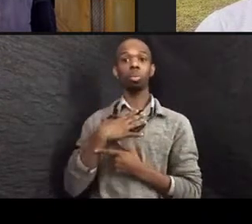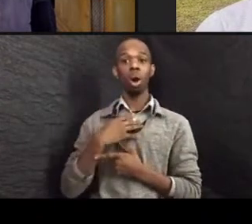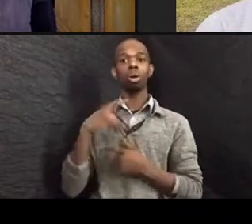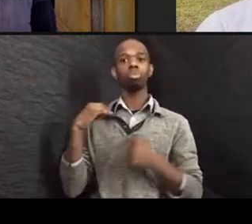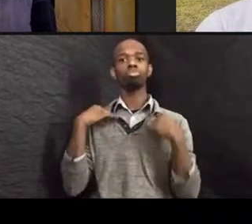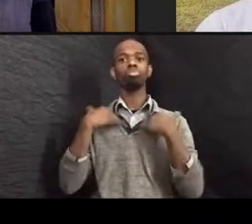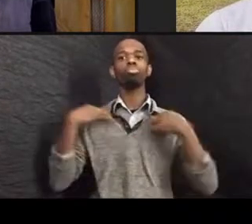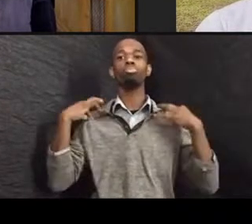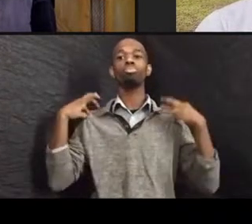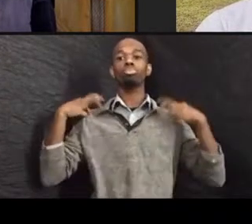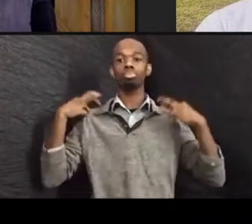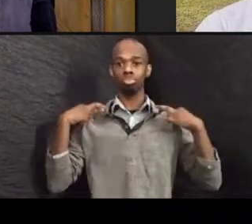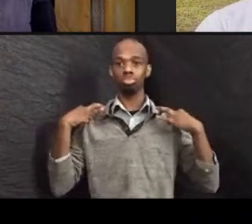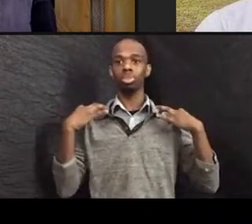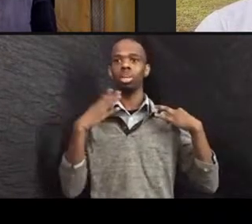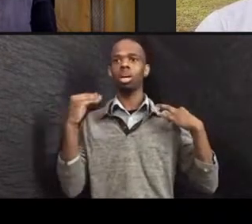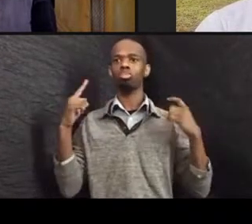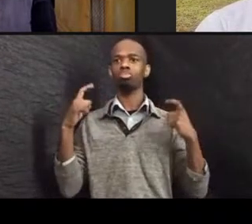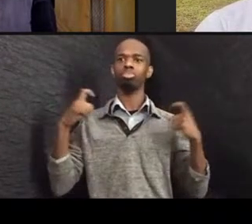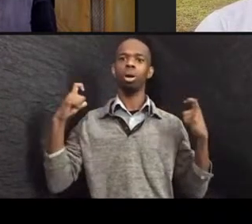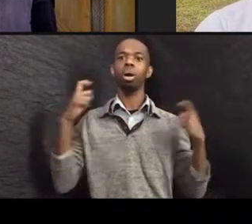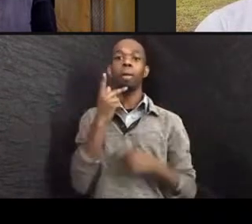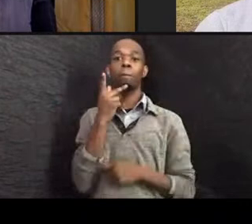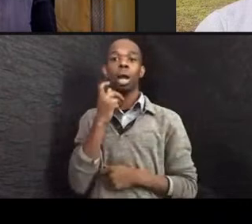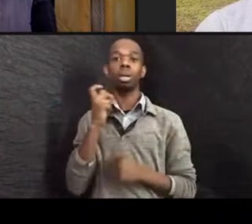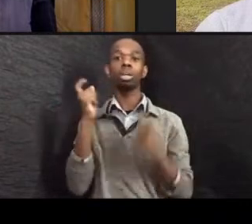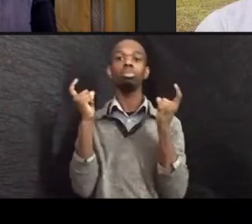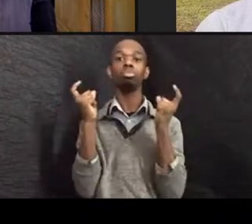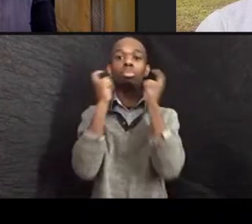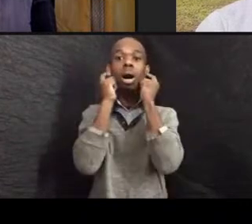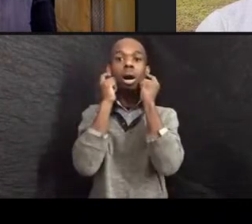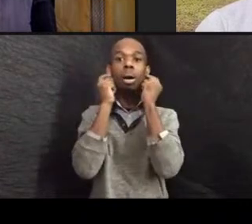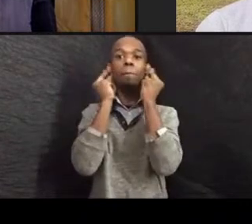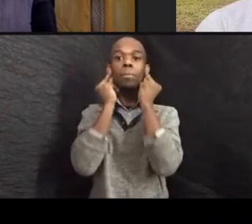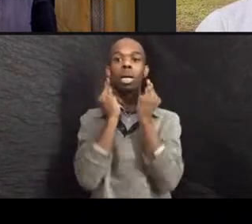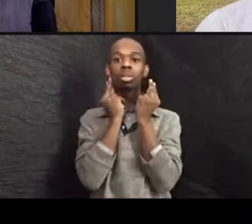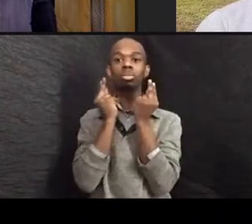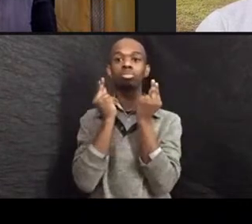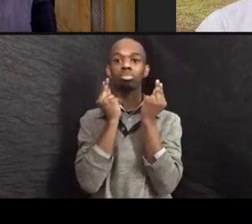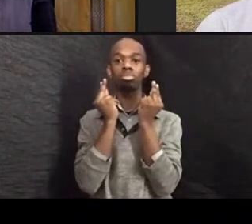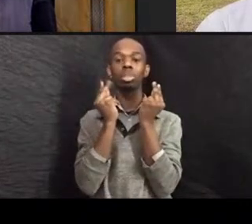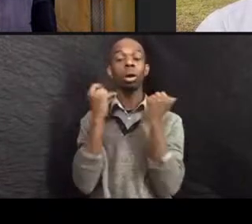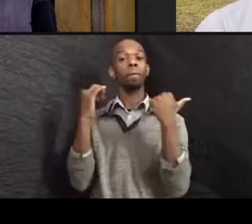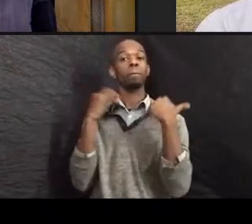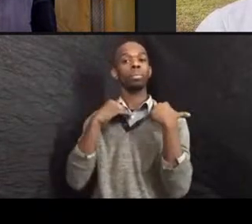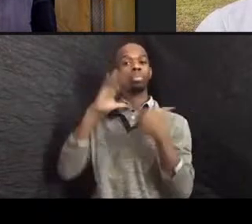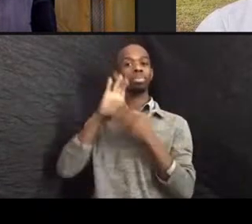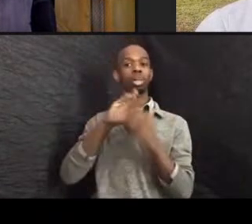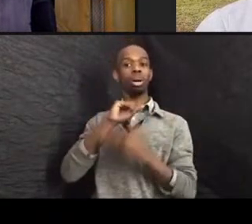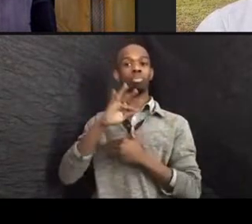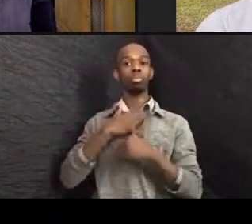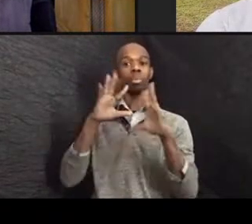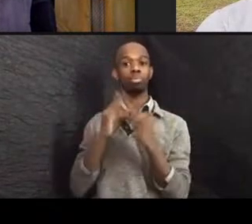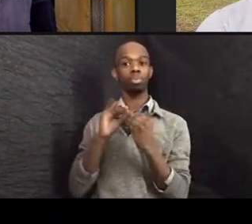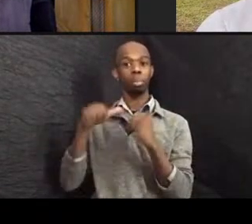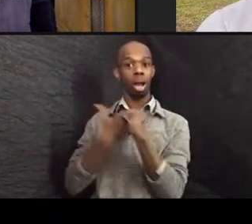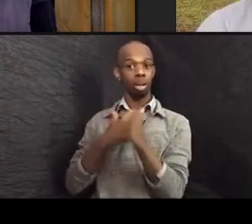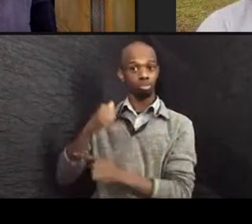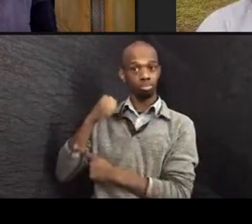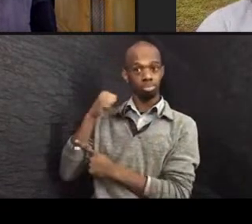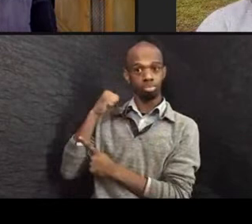orange earrings. Behind me are photos of our family, a large plant, a lamp, and African